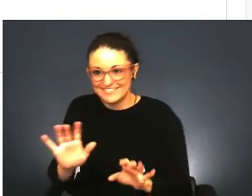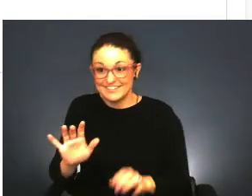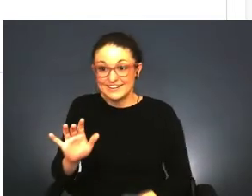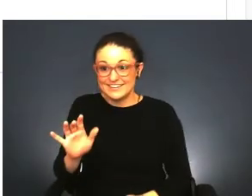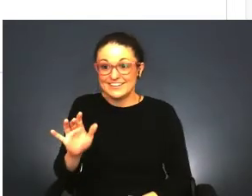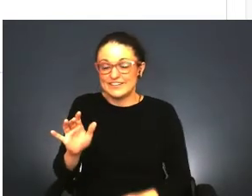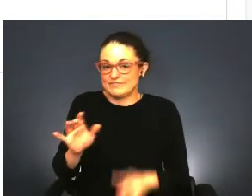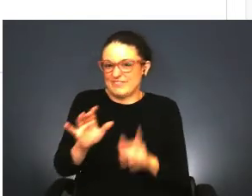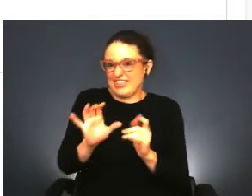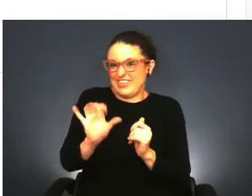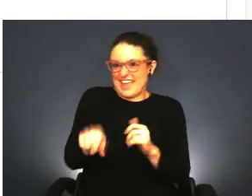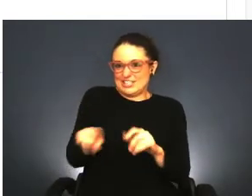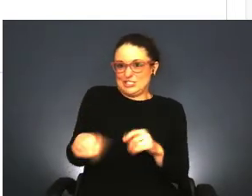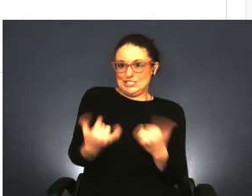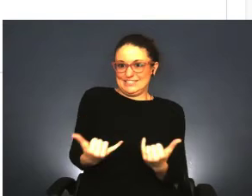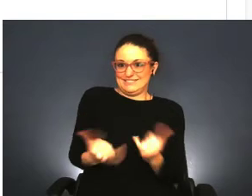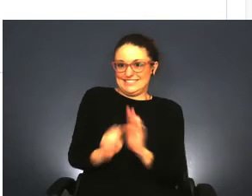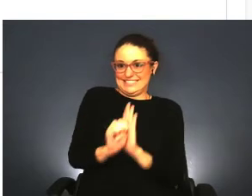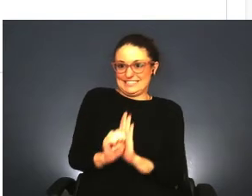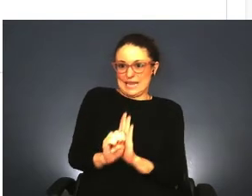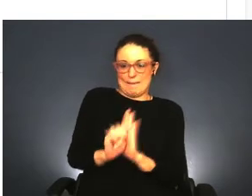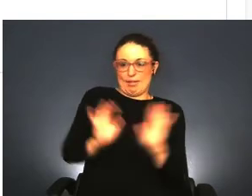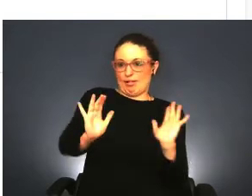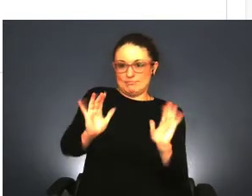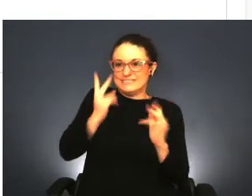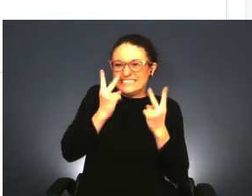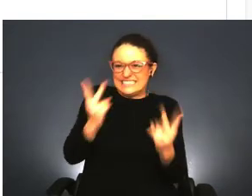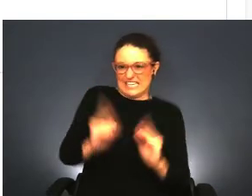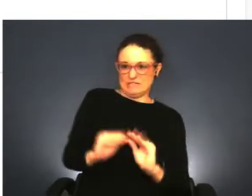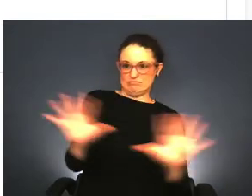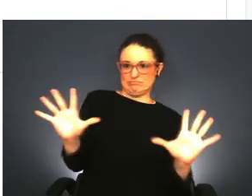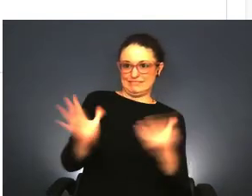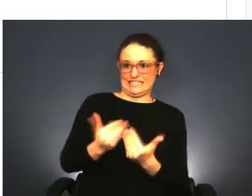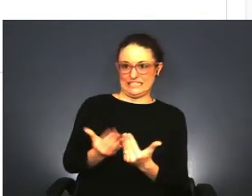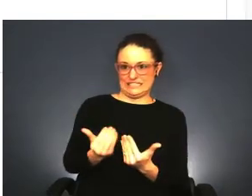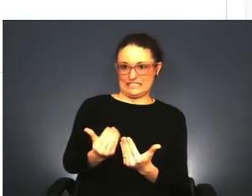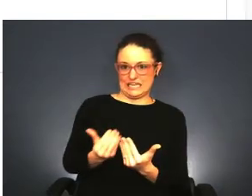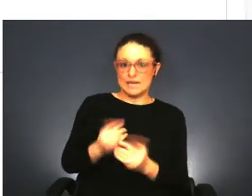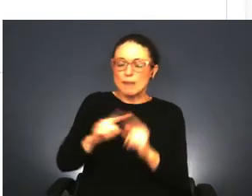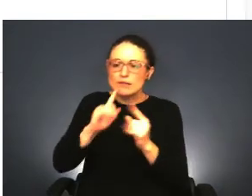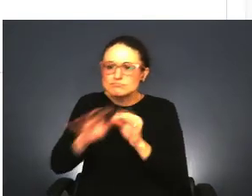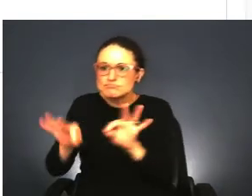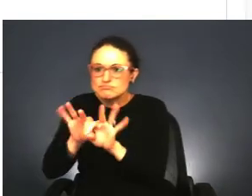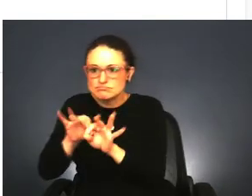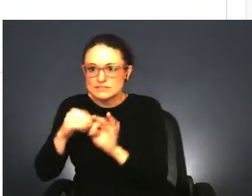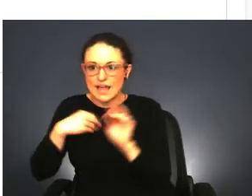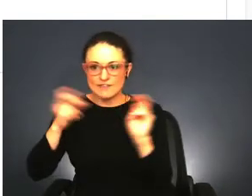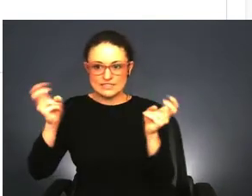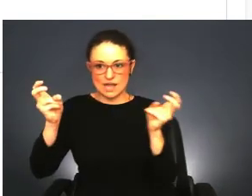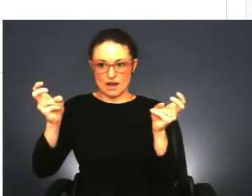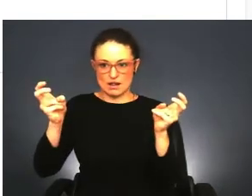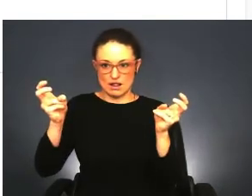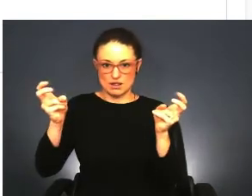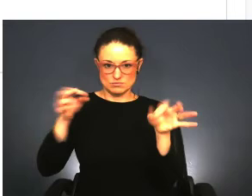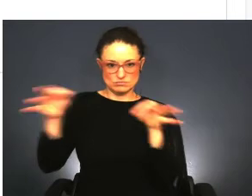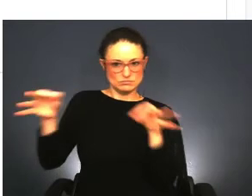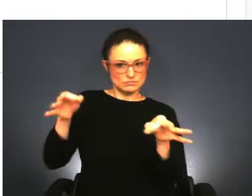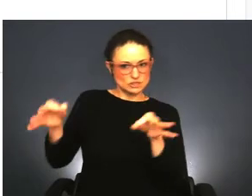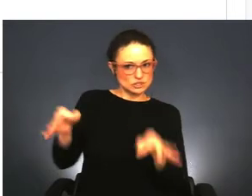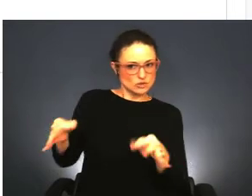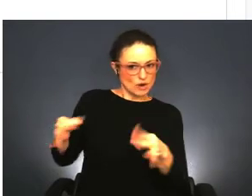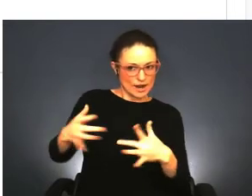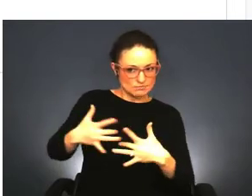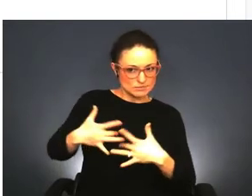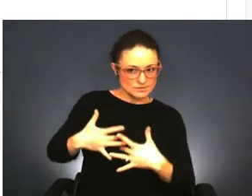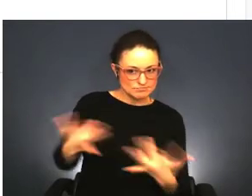you today so that we can see things quickly and easily, but it's very important to have a title that describes actually what's going on